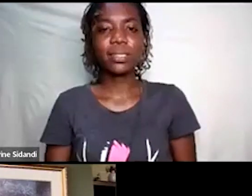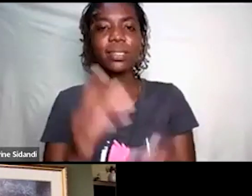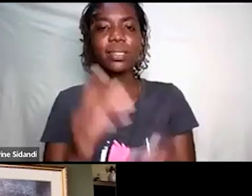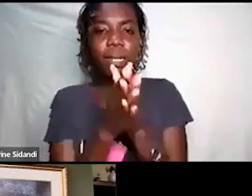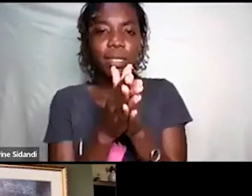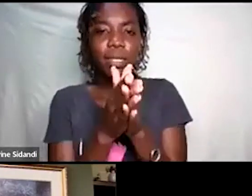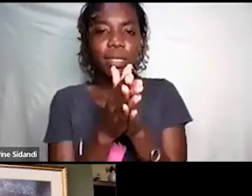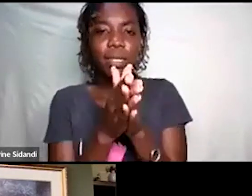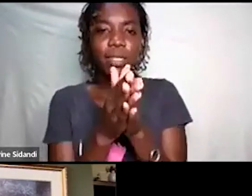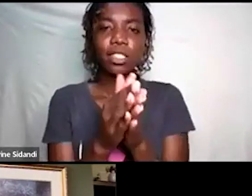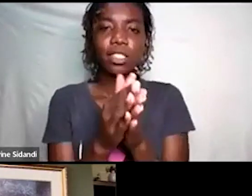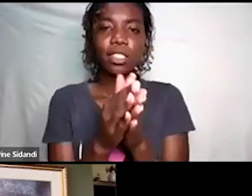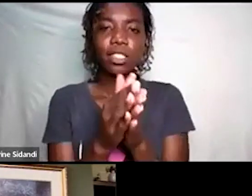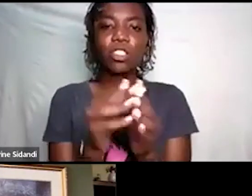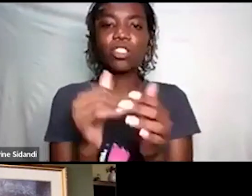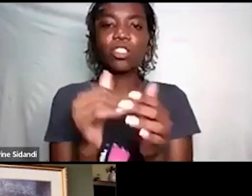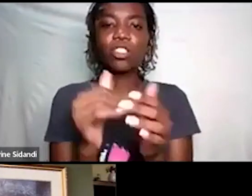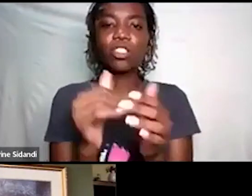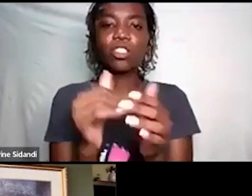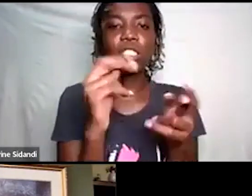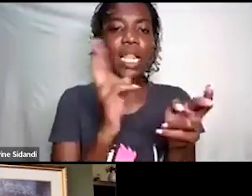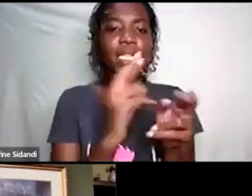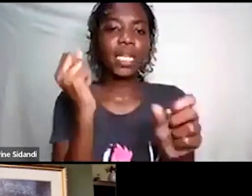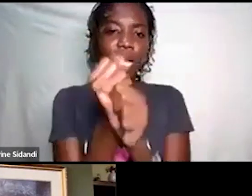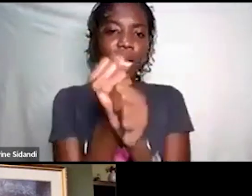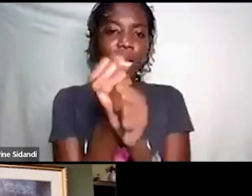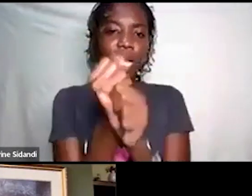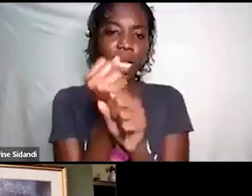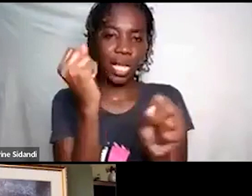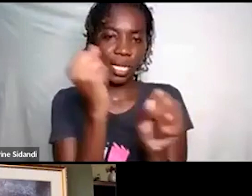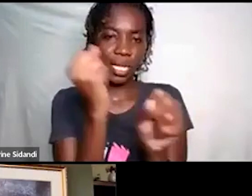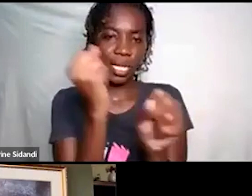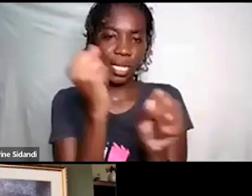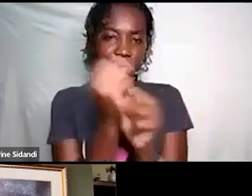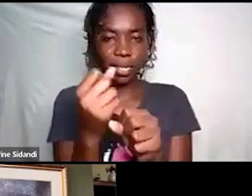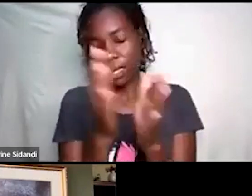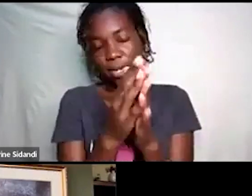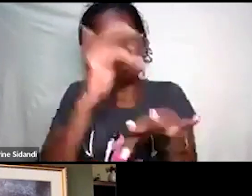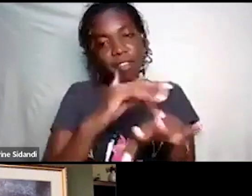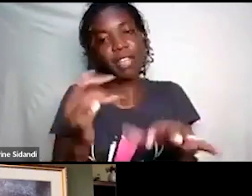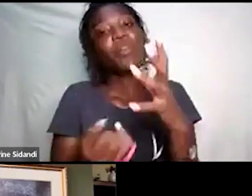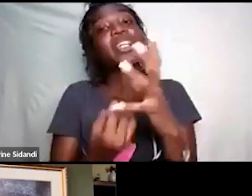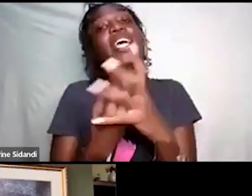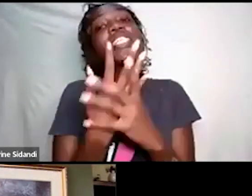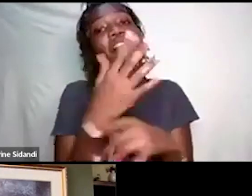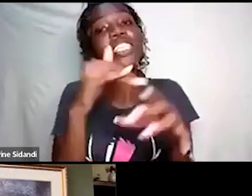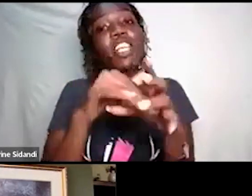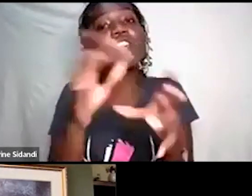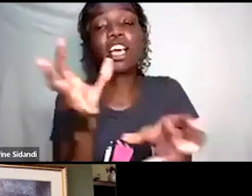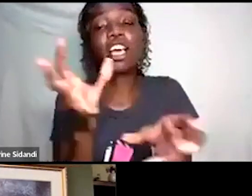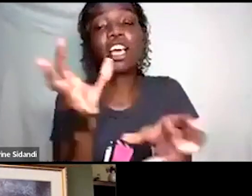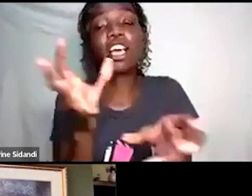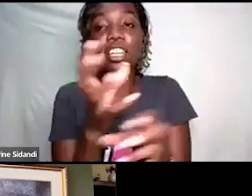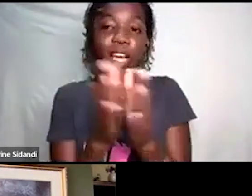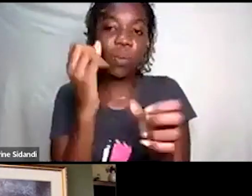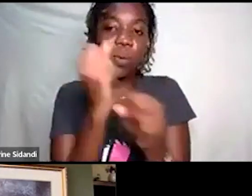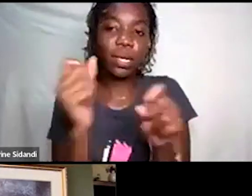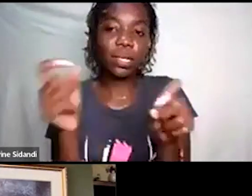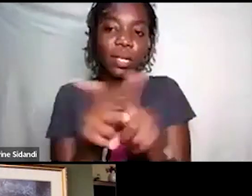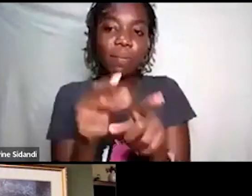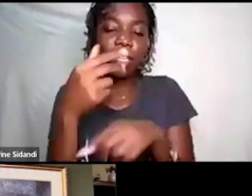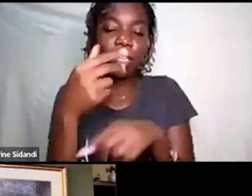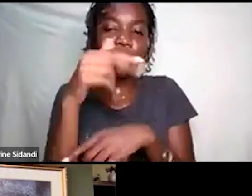at the end of the day, like you said, it affects productivity in the organization. And working as an HR professional,